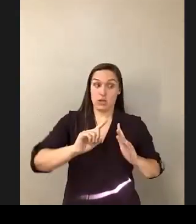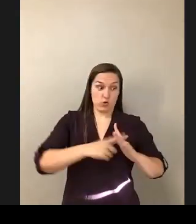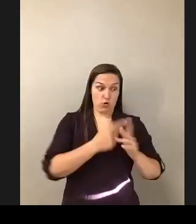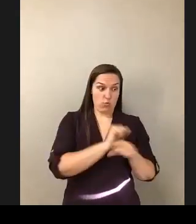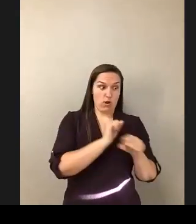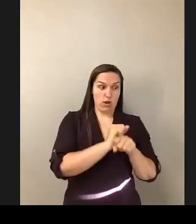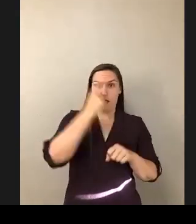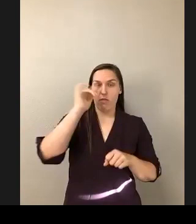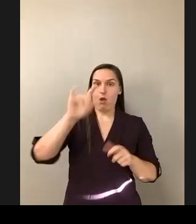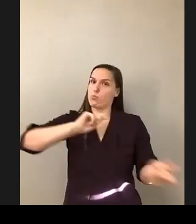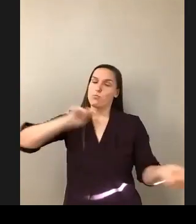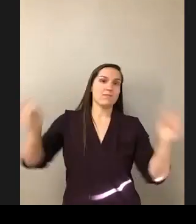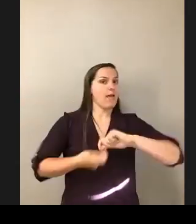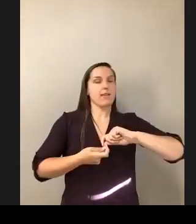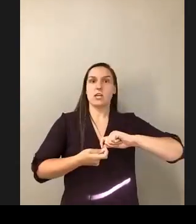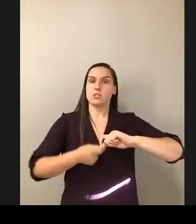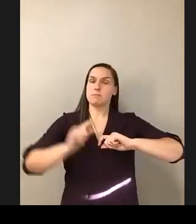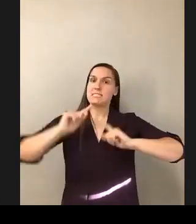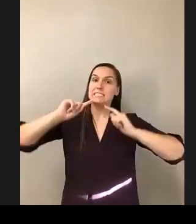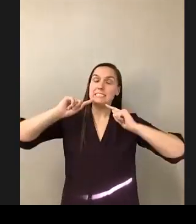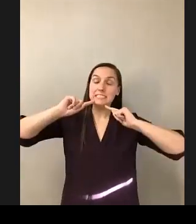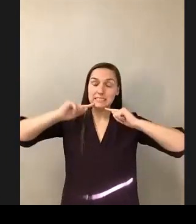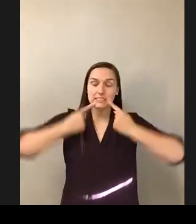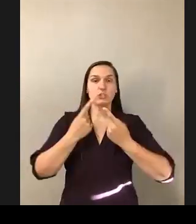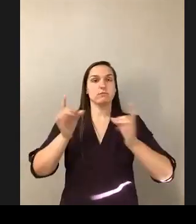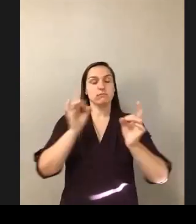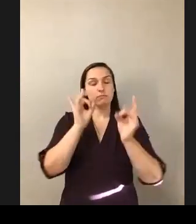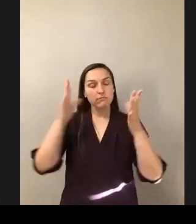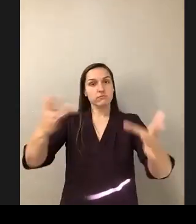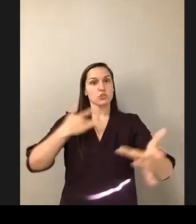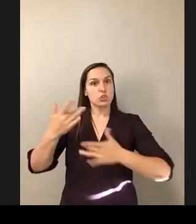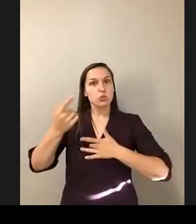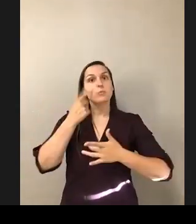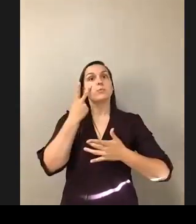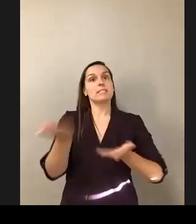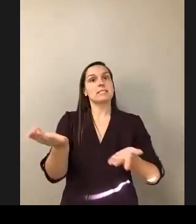that would be a serious concern, and that we would see